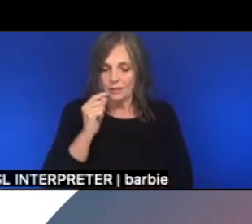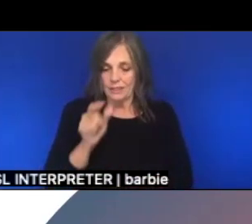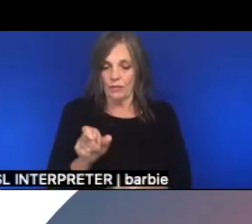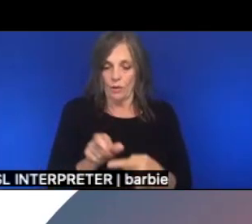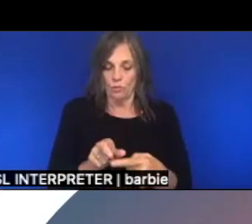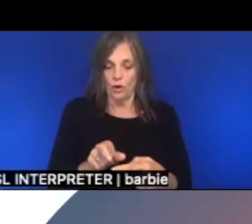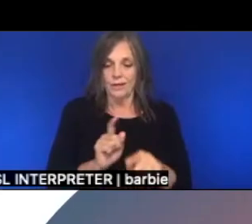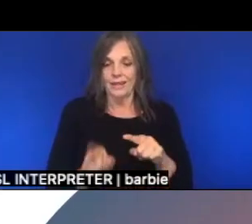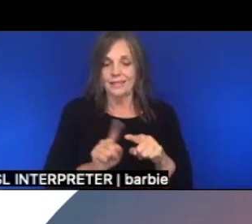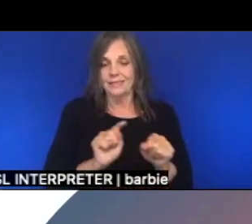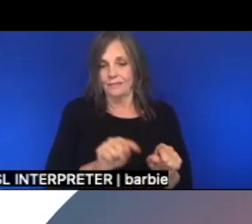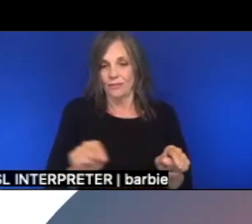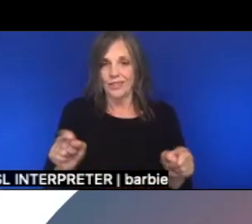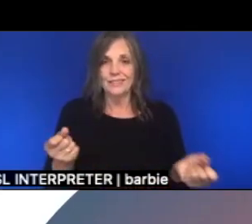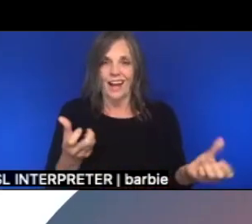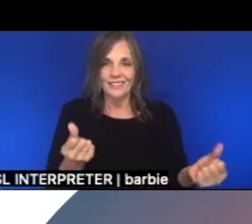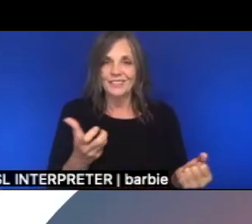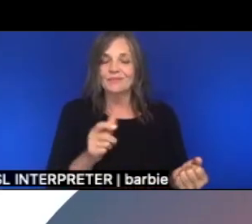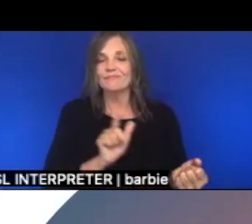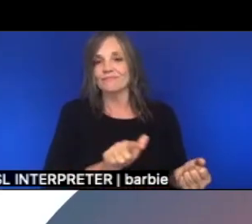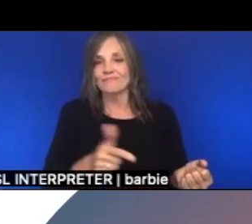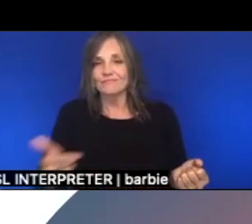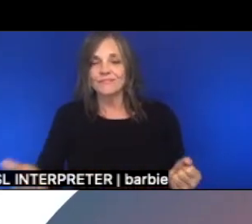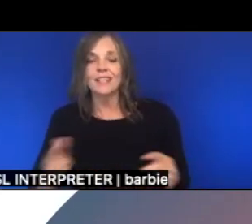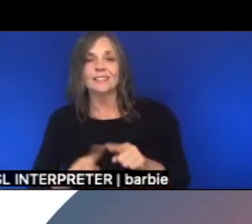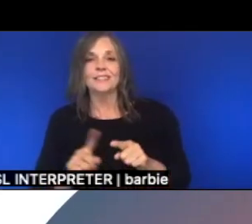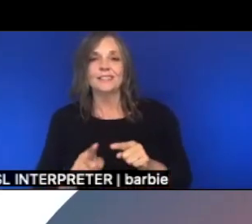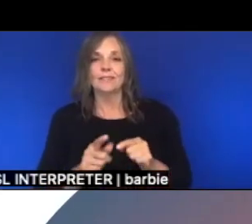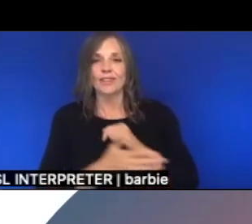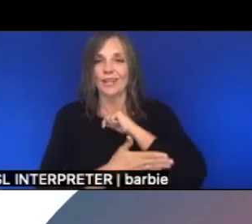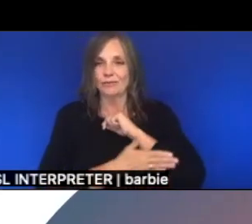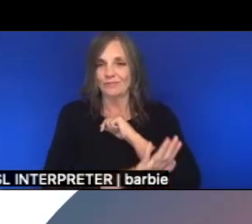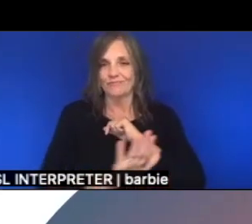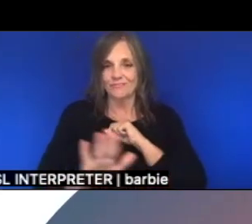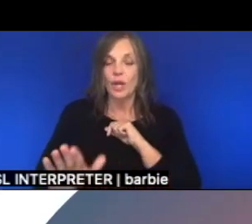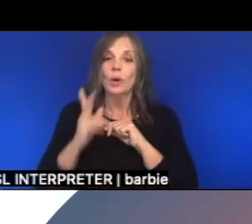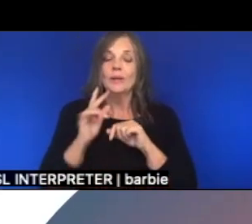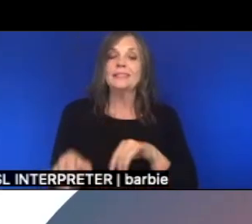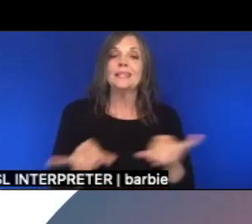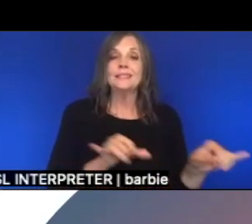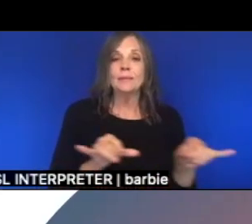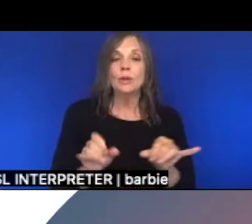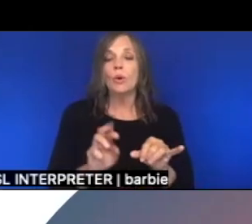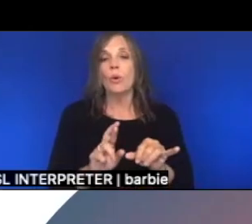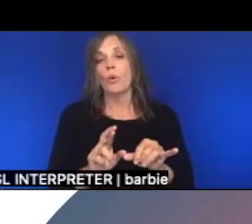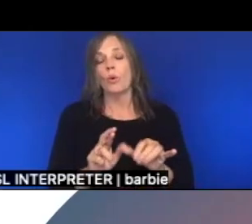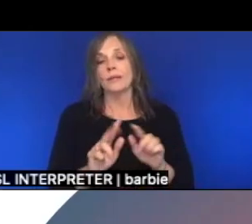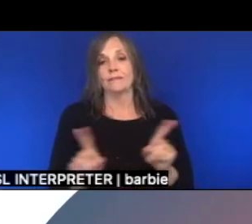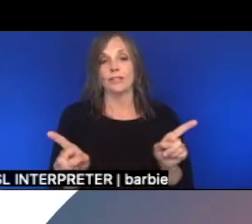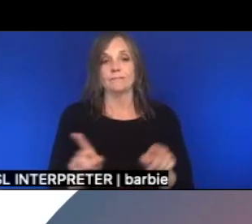in different sign languages, and then you can see how similar they are, or also how different they are.